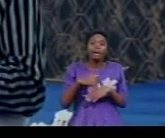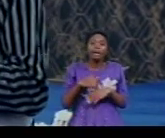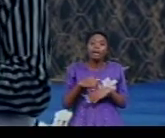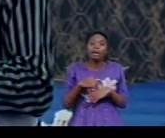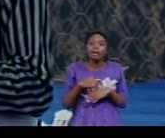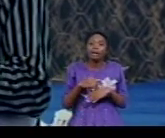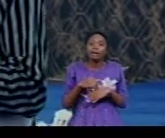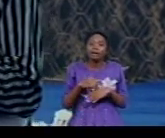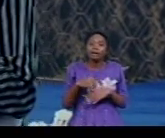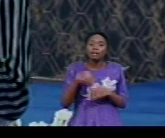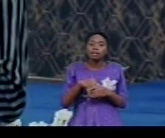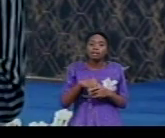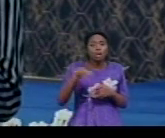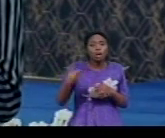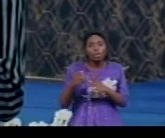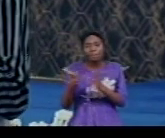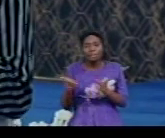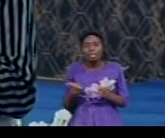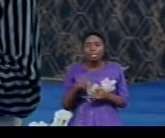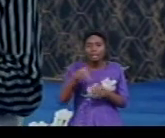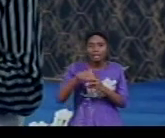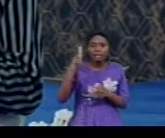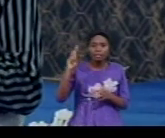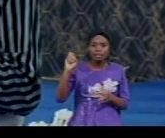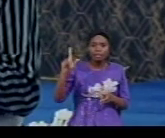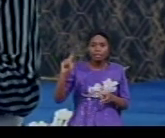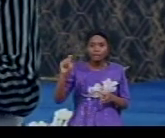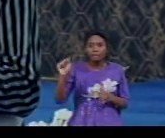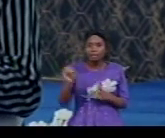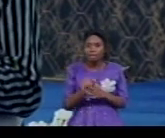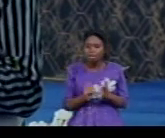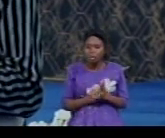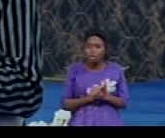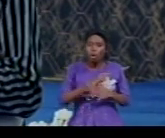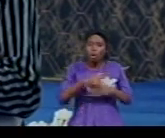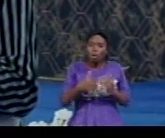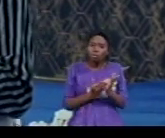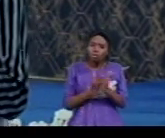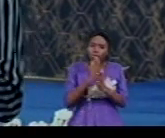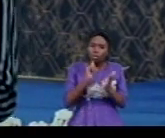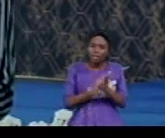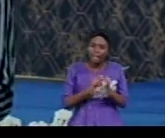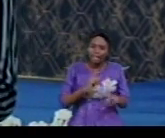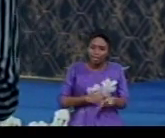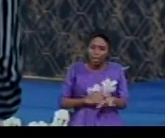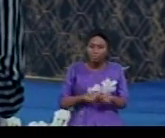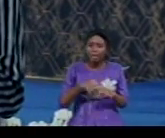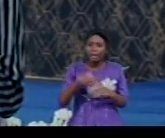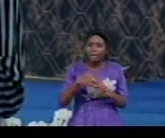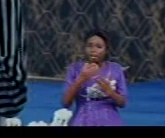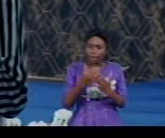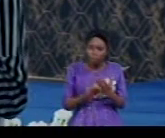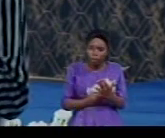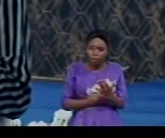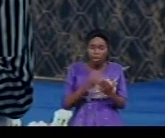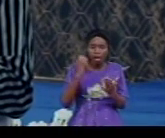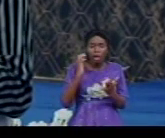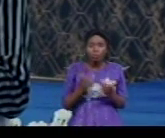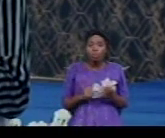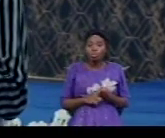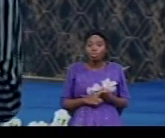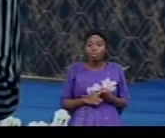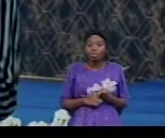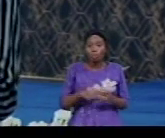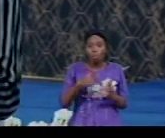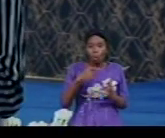Anyoma region, Delta State. And all through that time, it was in the morning, I needed to ease myself. It was a retreat